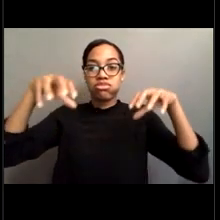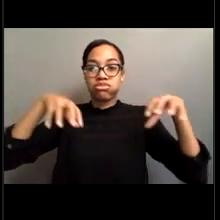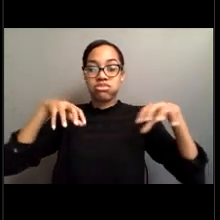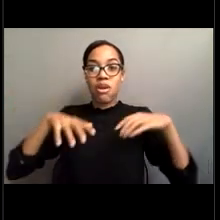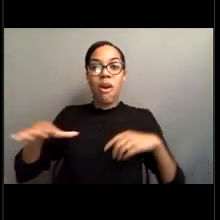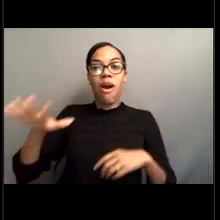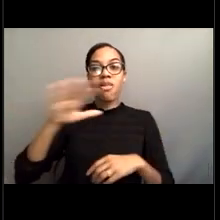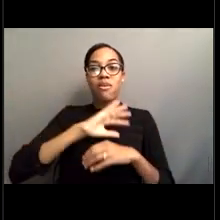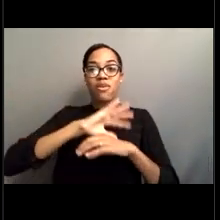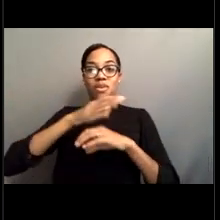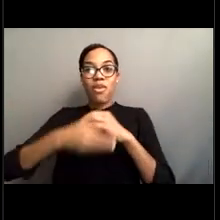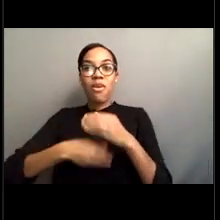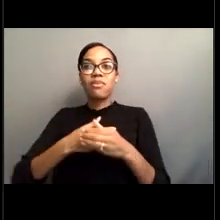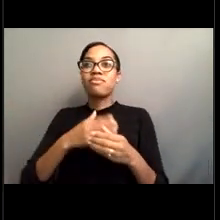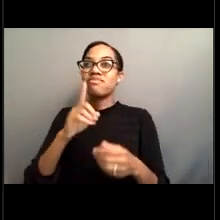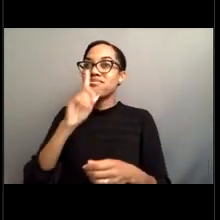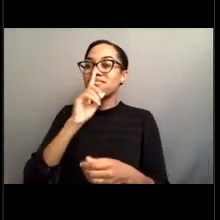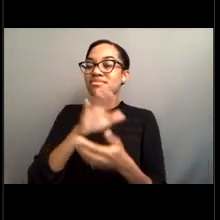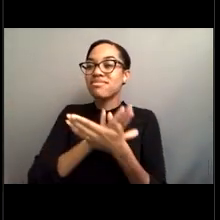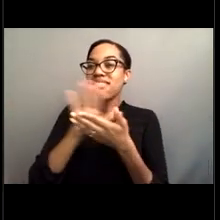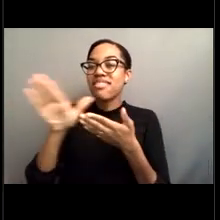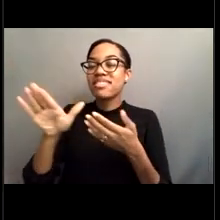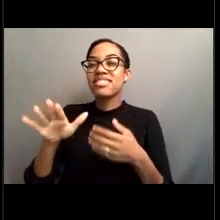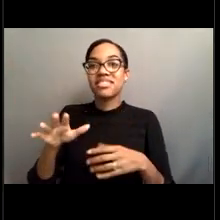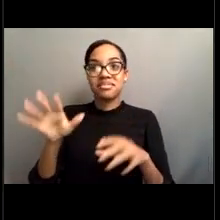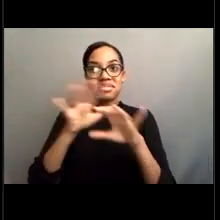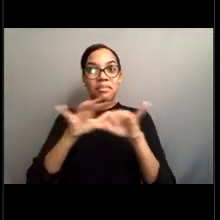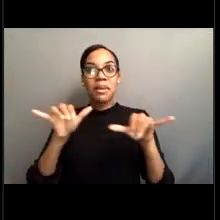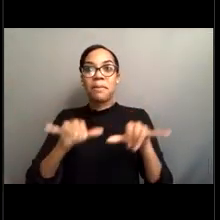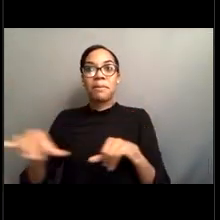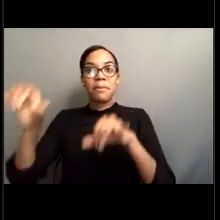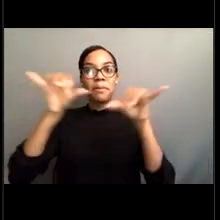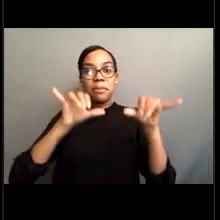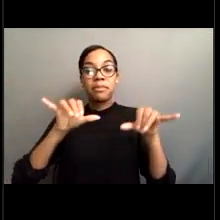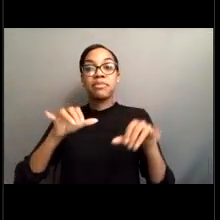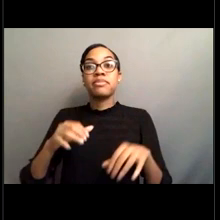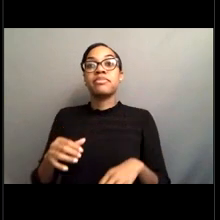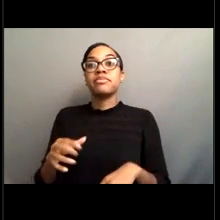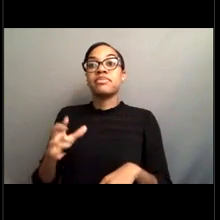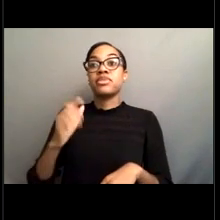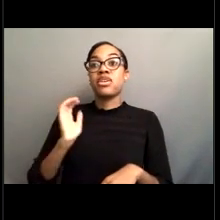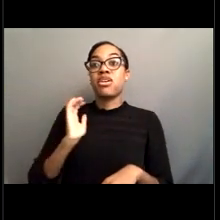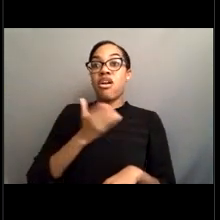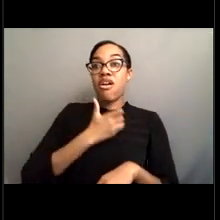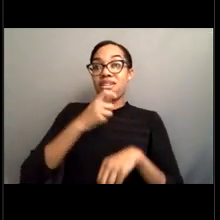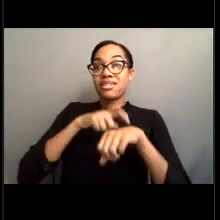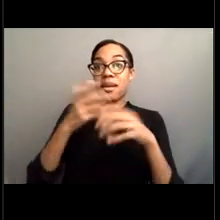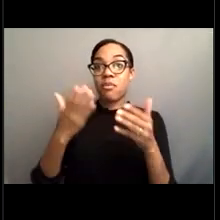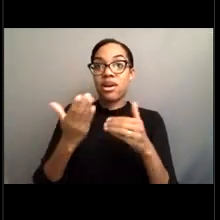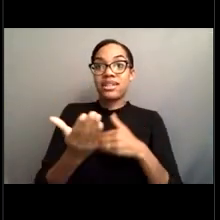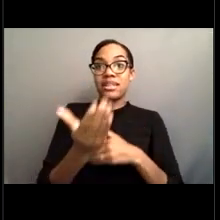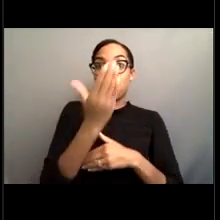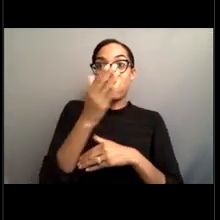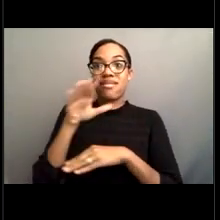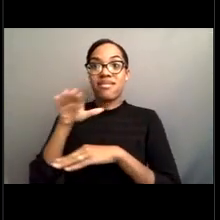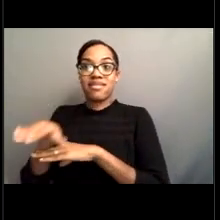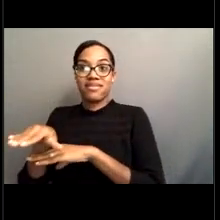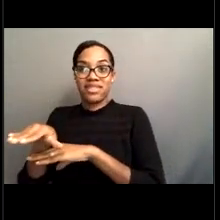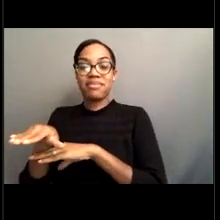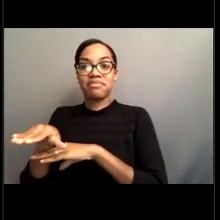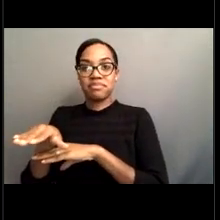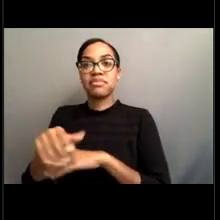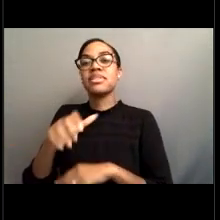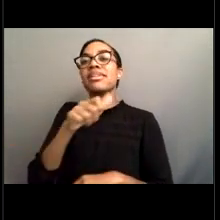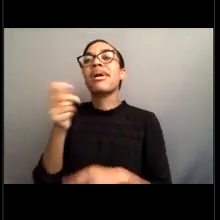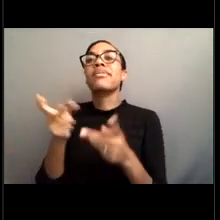everywhere it's really, really neat at the same time. So it's twice a day. For us, it's once in the morning on the East Coast and once in the evening, but in